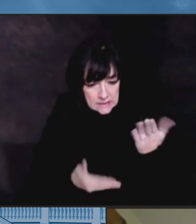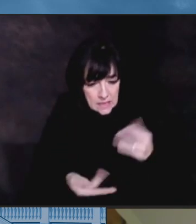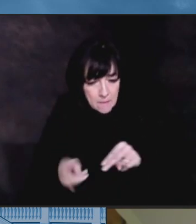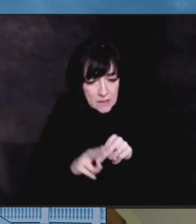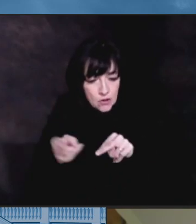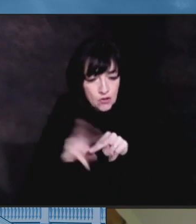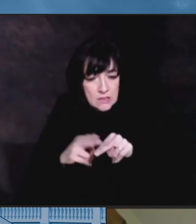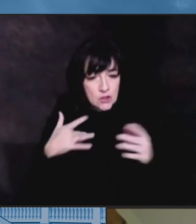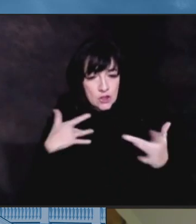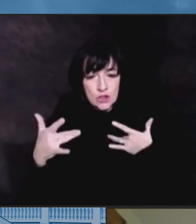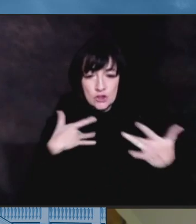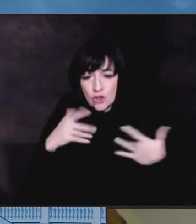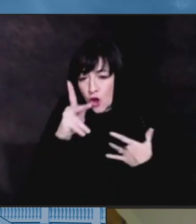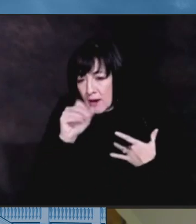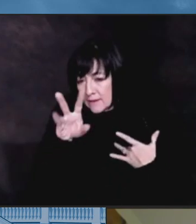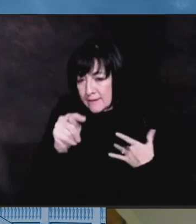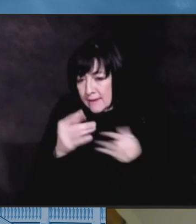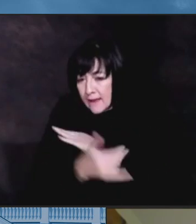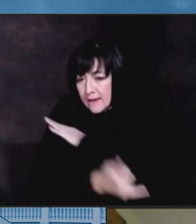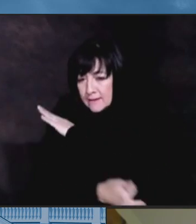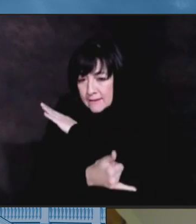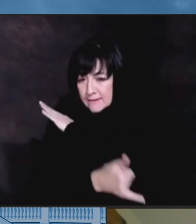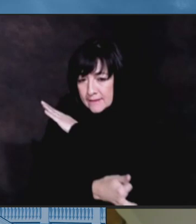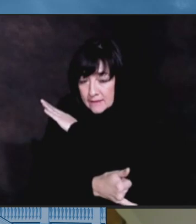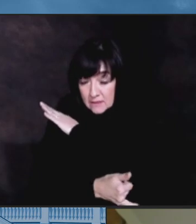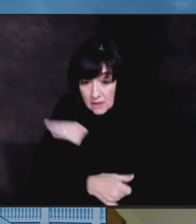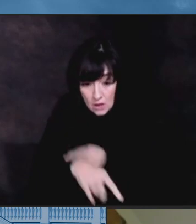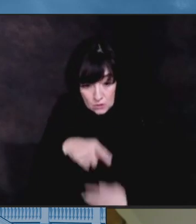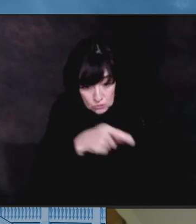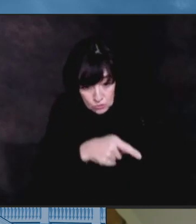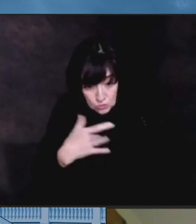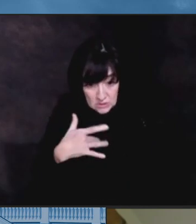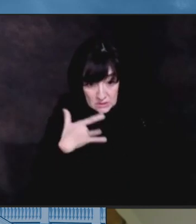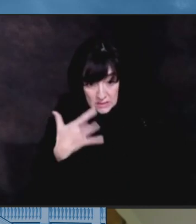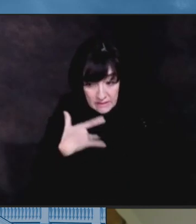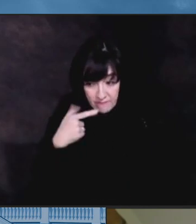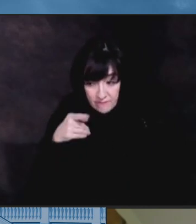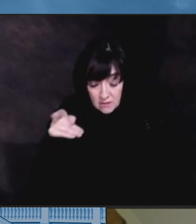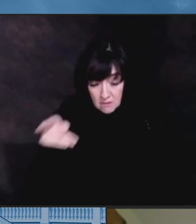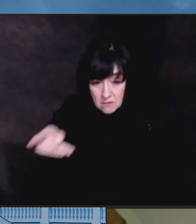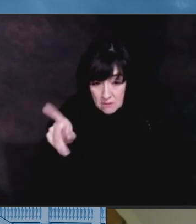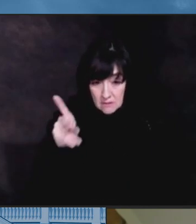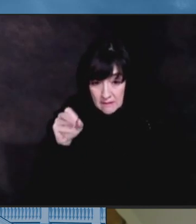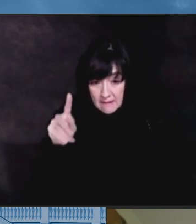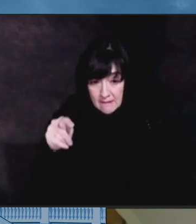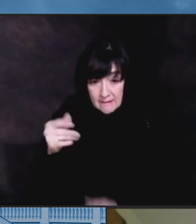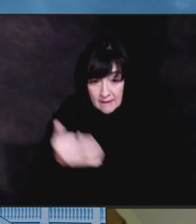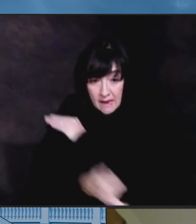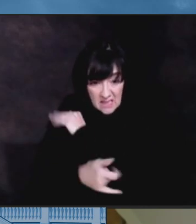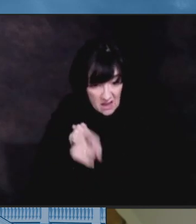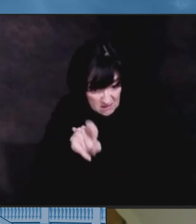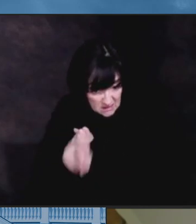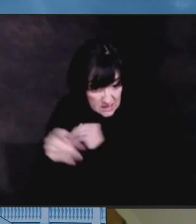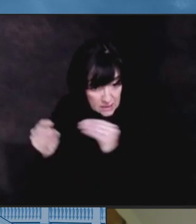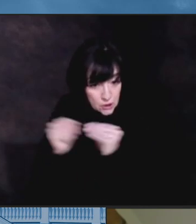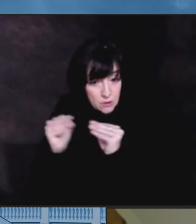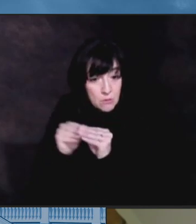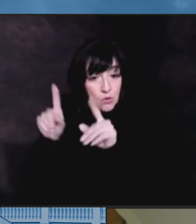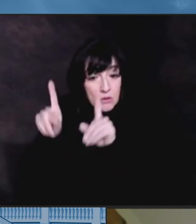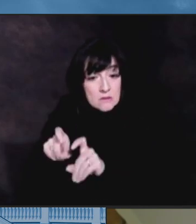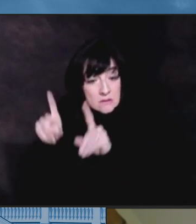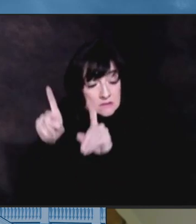in Kent County. Does more need to be done there as far as testing, and is there concern about Bay Health and